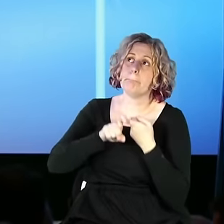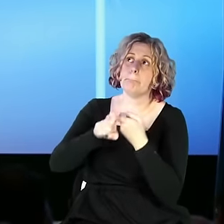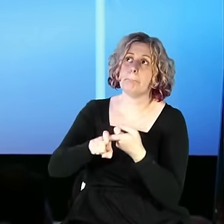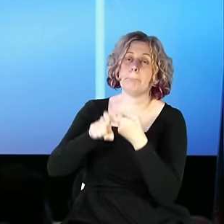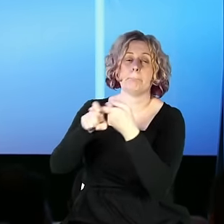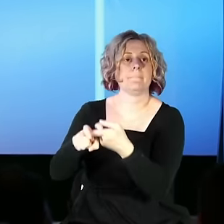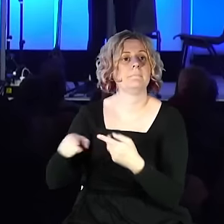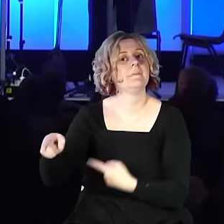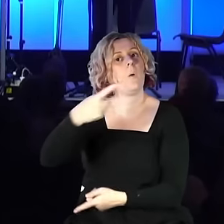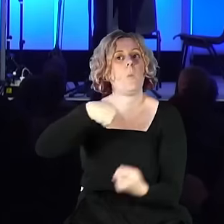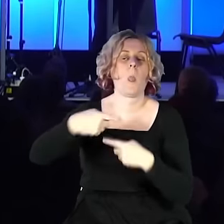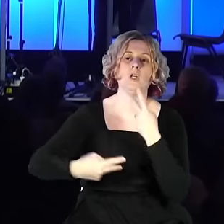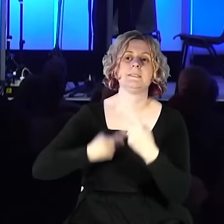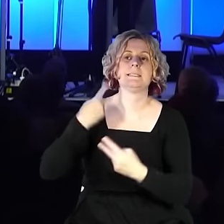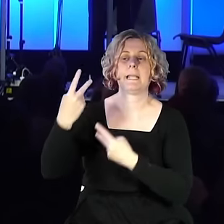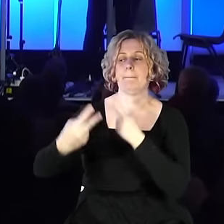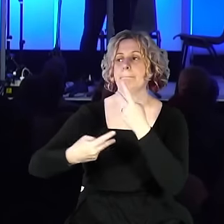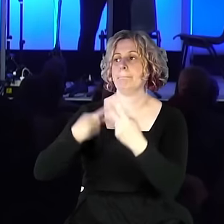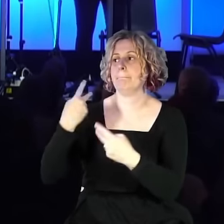sing.